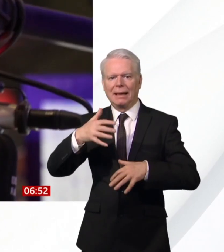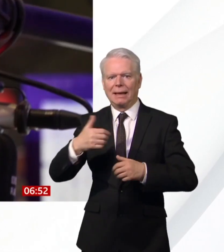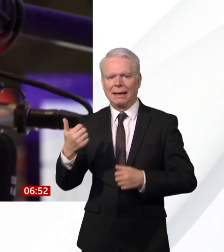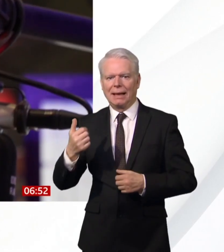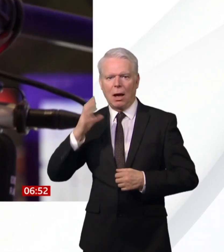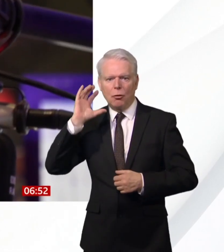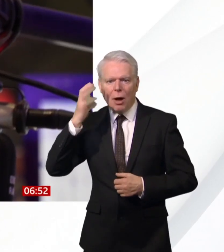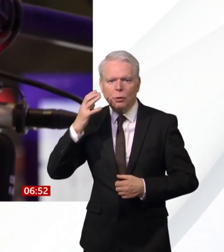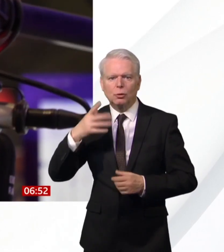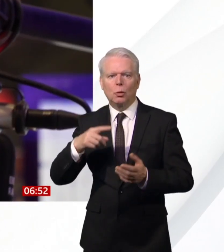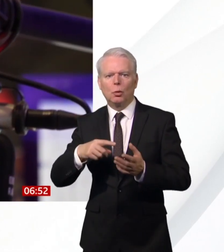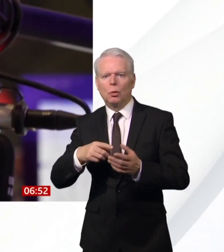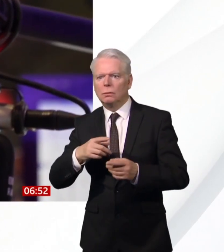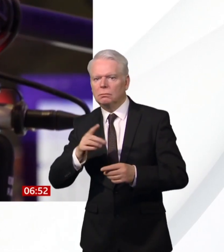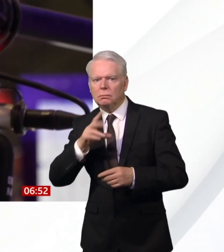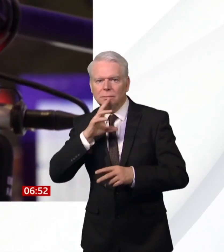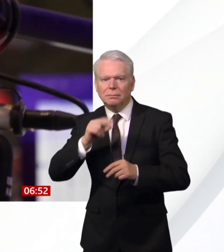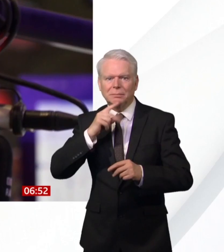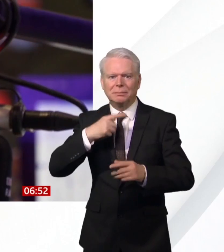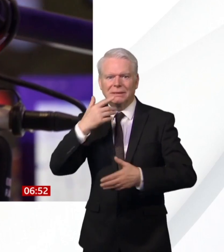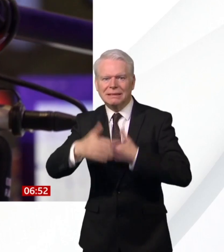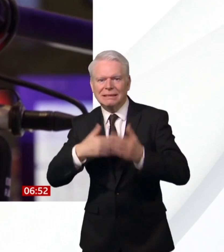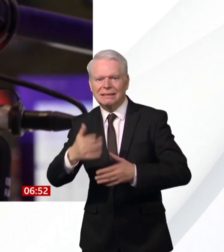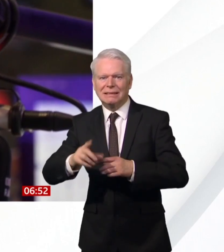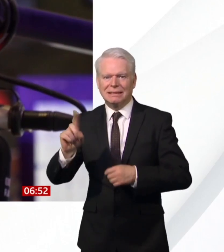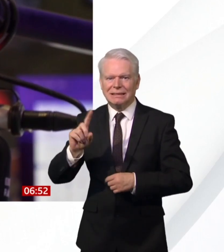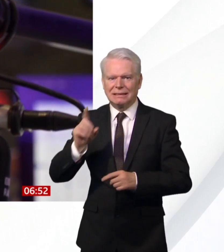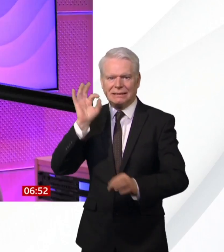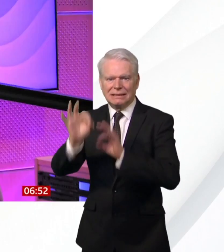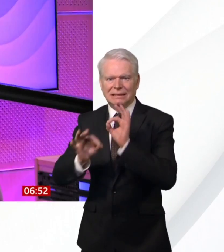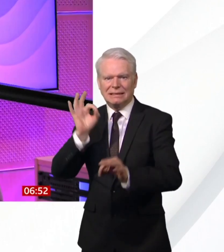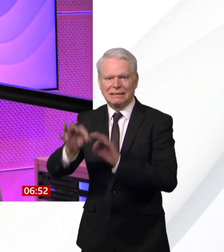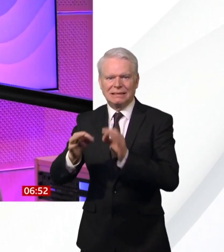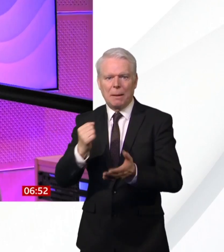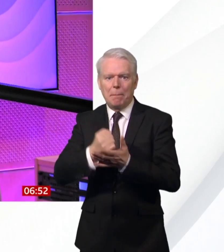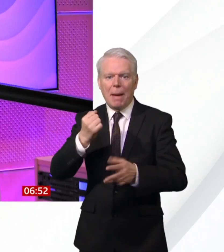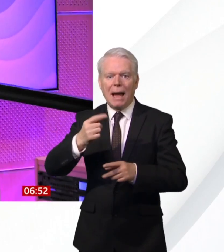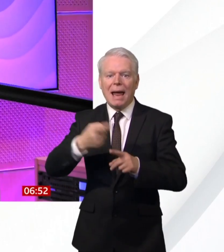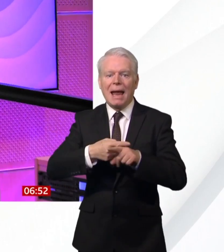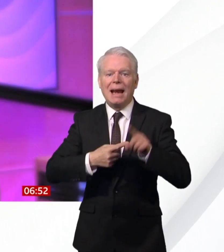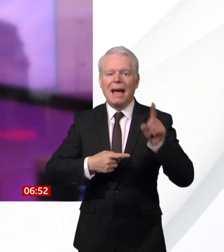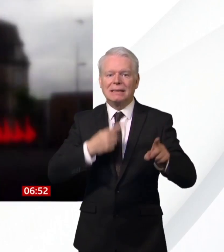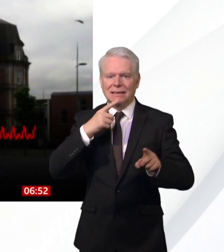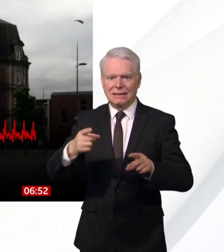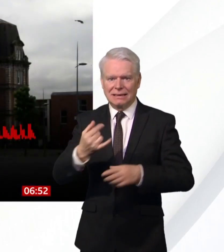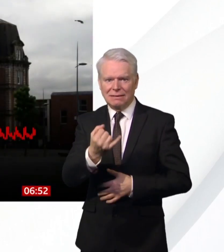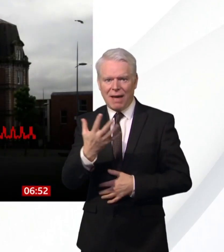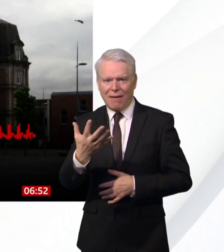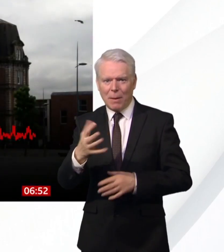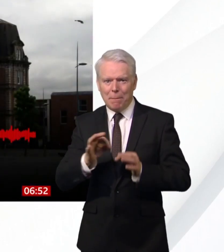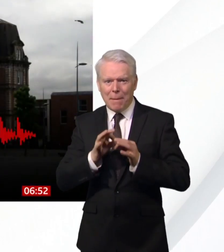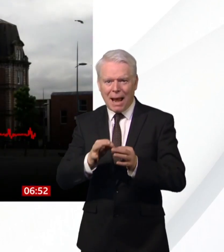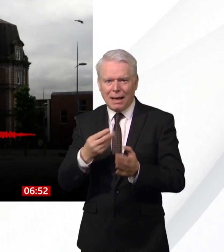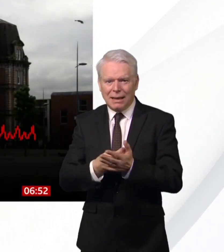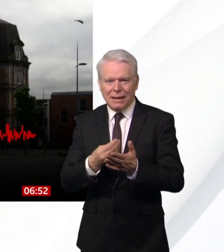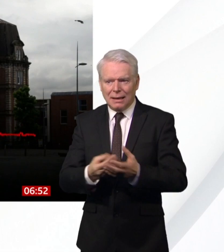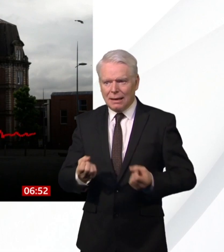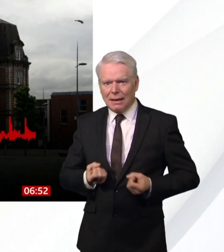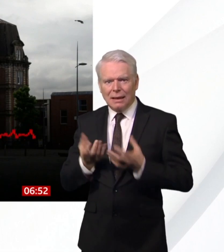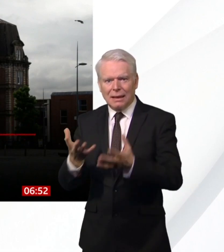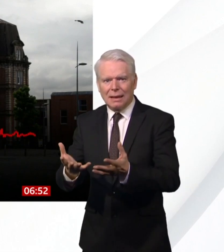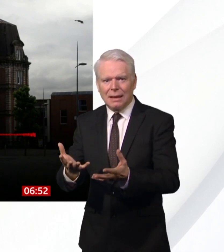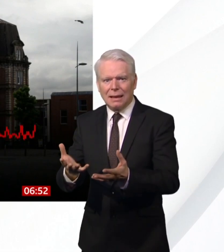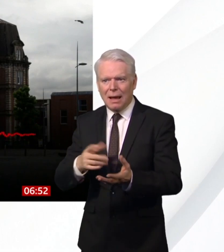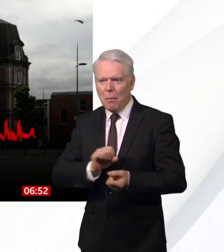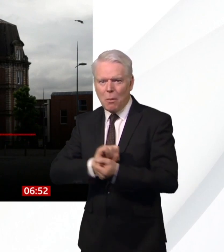had to spend £65 billion to prop up the markets. Where have you been? We're going to spend more in mortgage fees under what